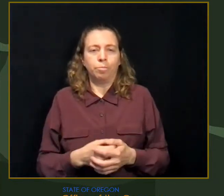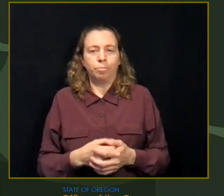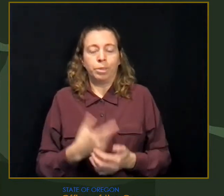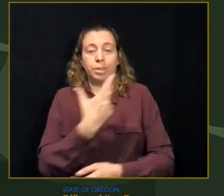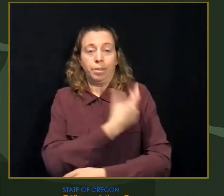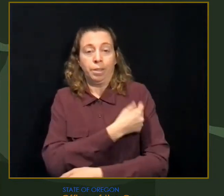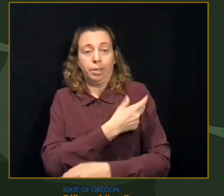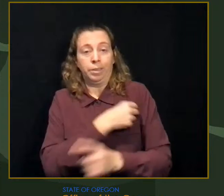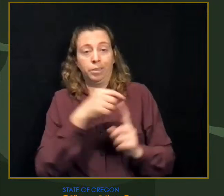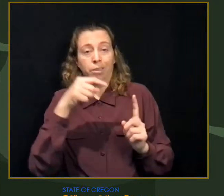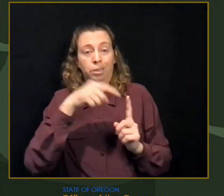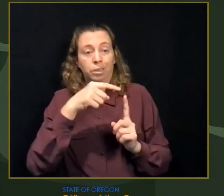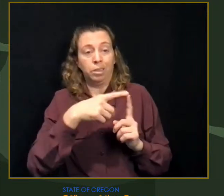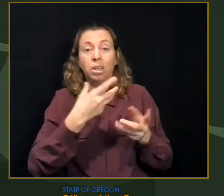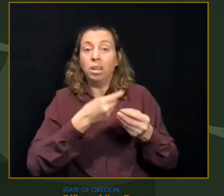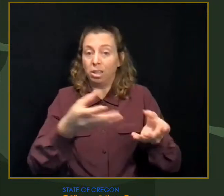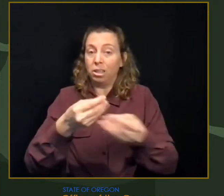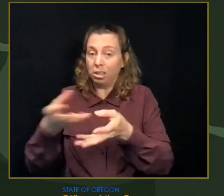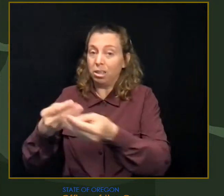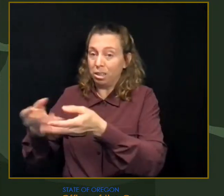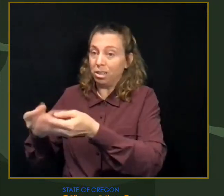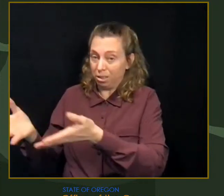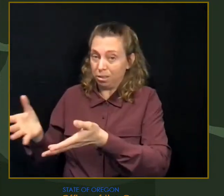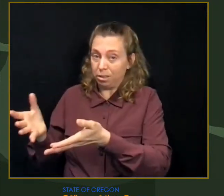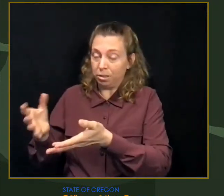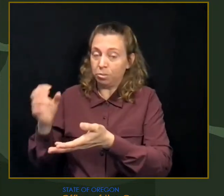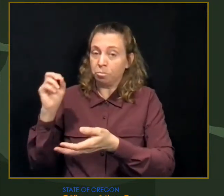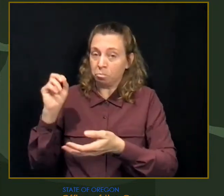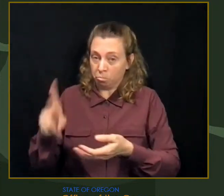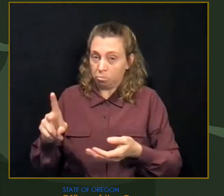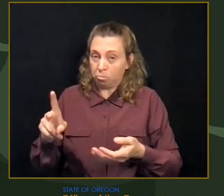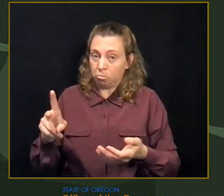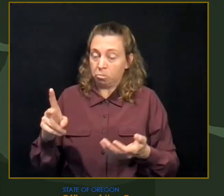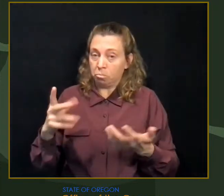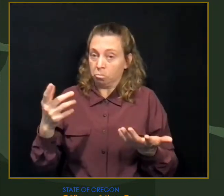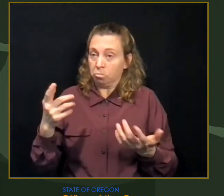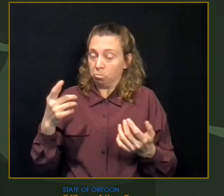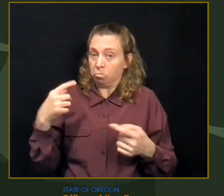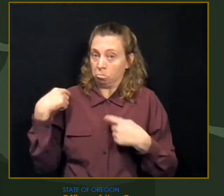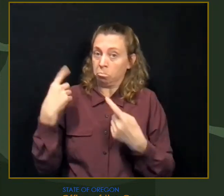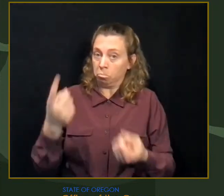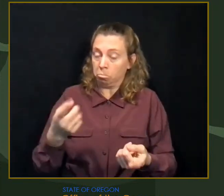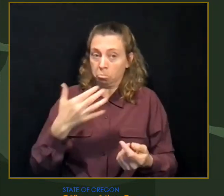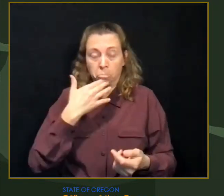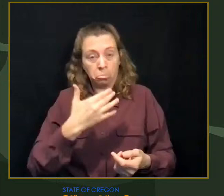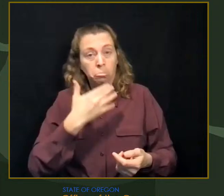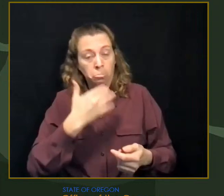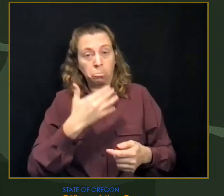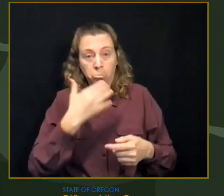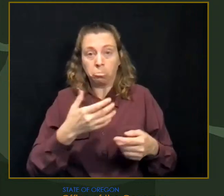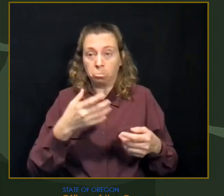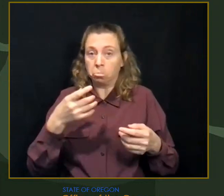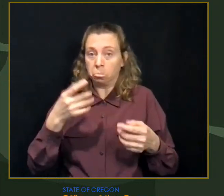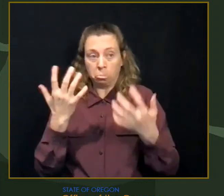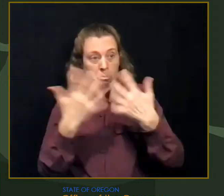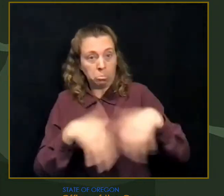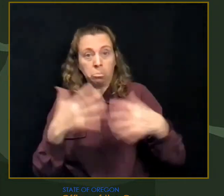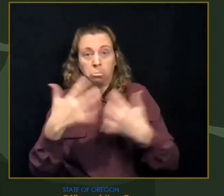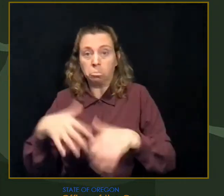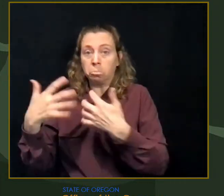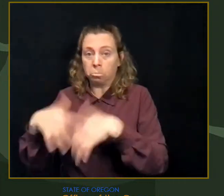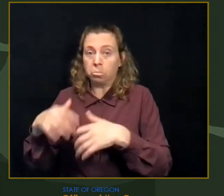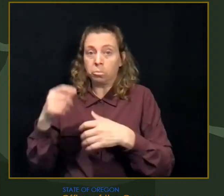efforts, while fairly effective and efficient, have not been as equitable as I would